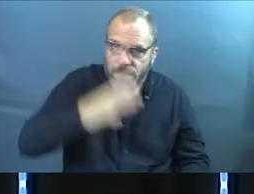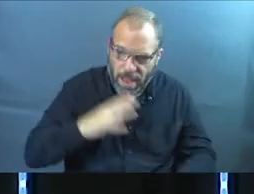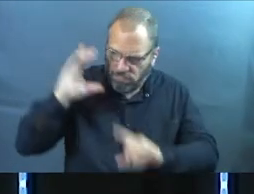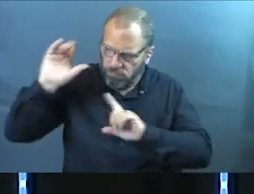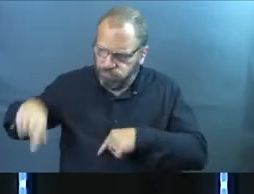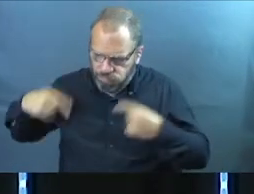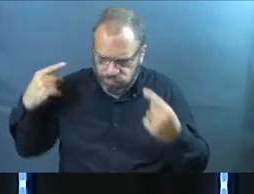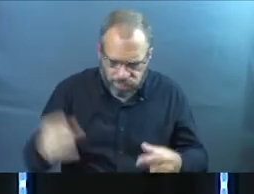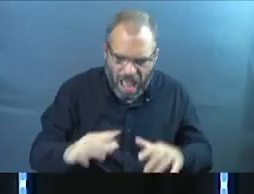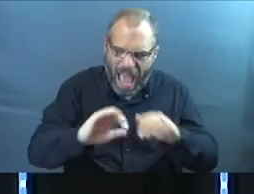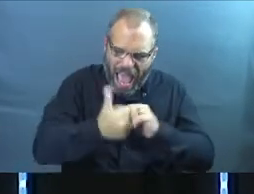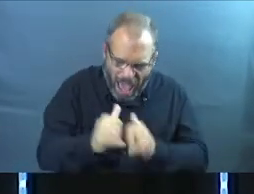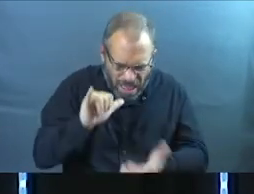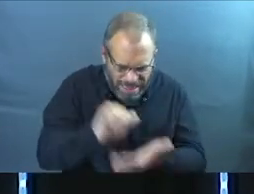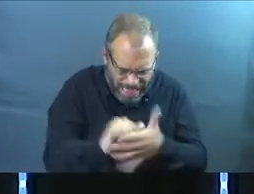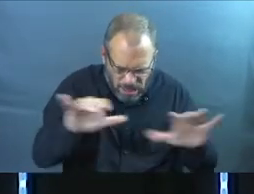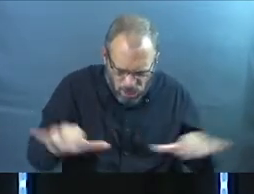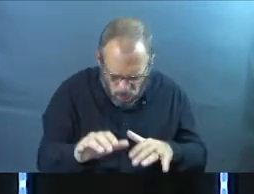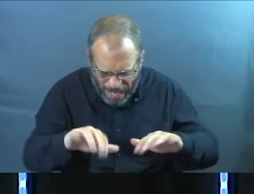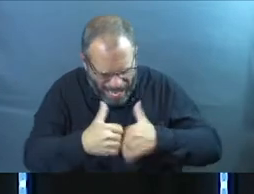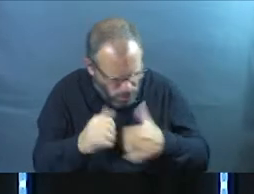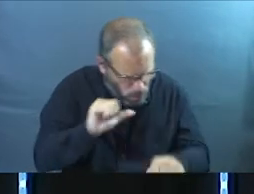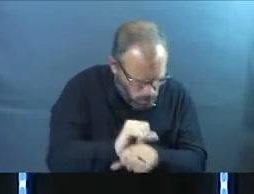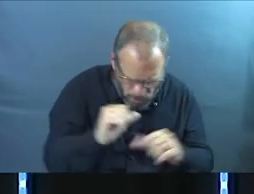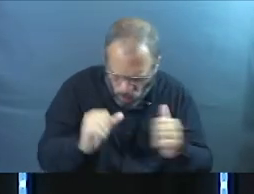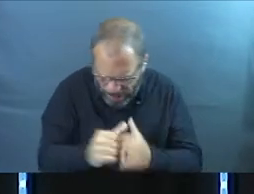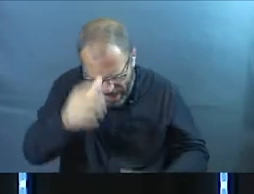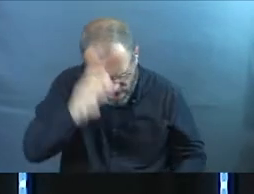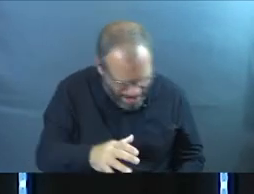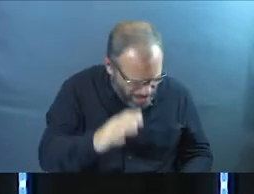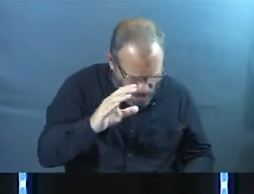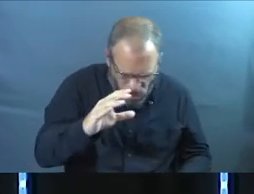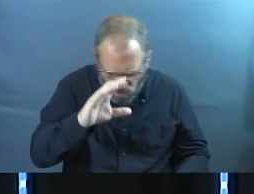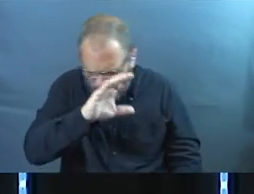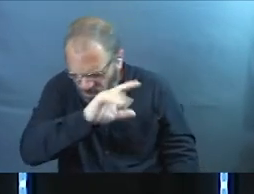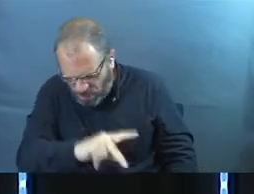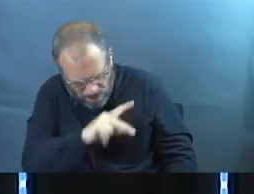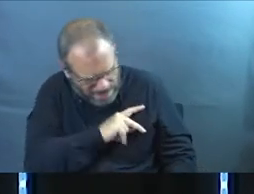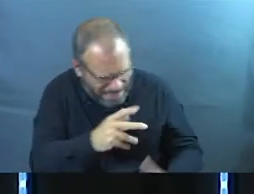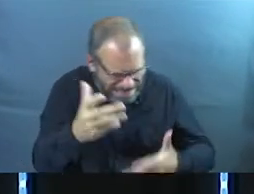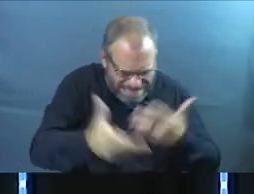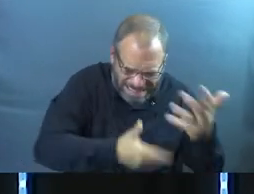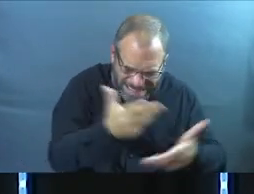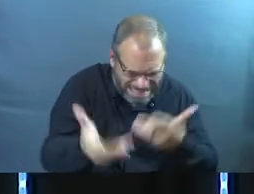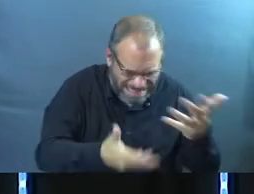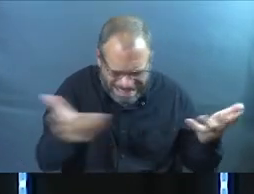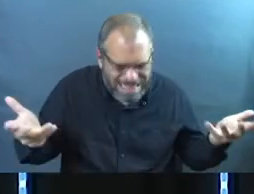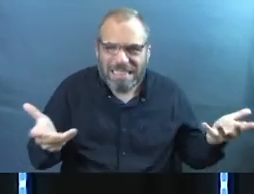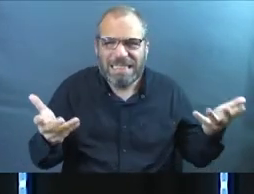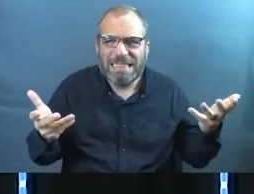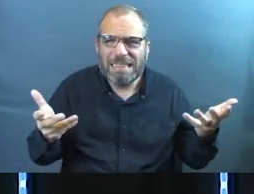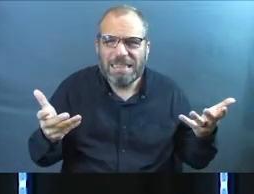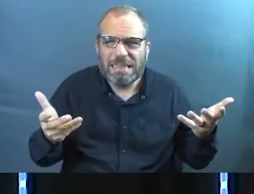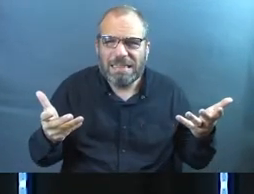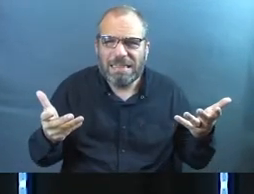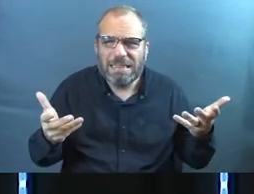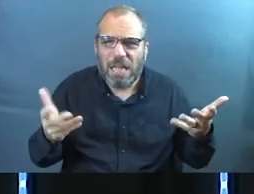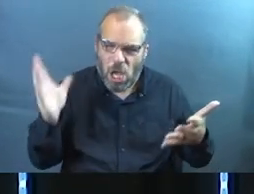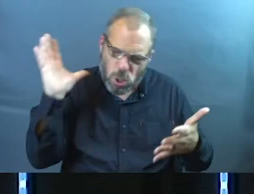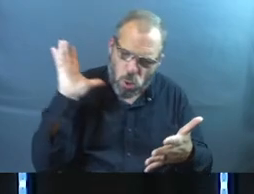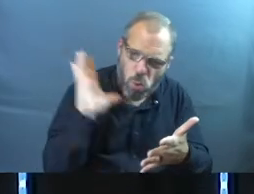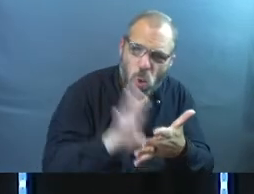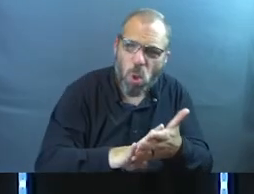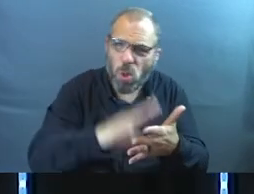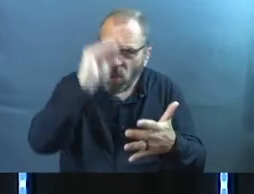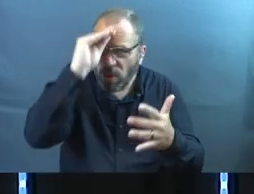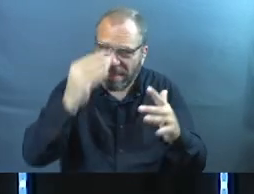Well, God, how did you do that? And how do you work, God? What's your personality like, God? You learn it